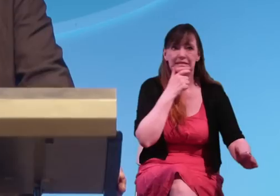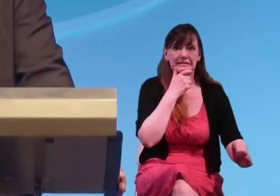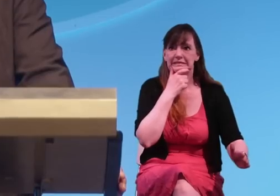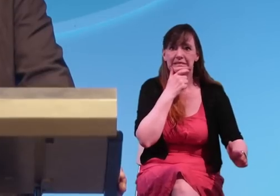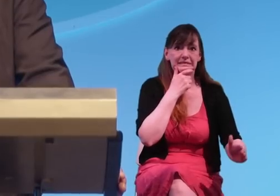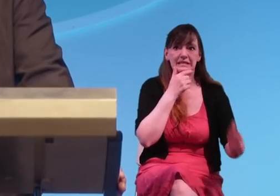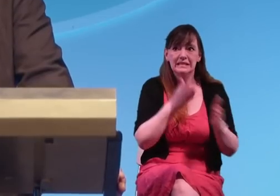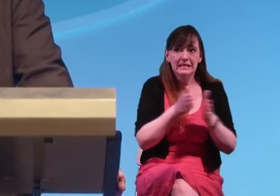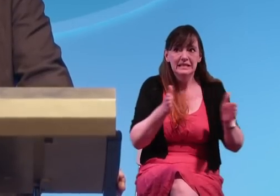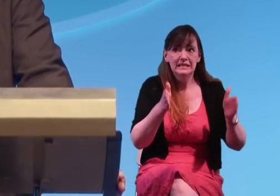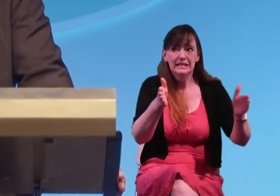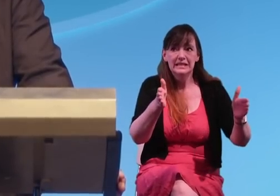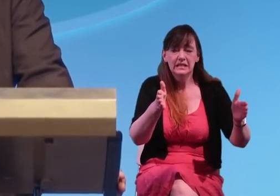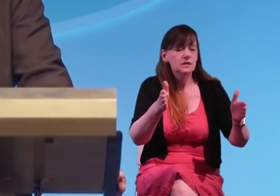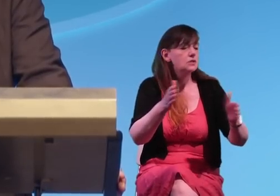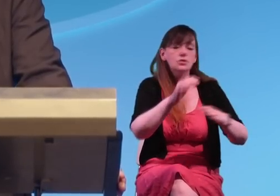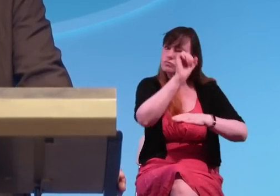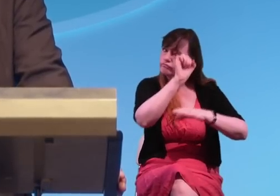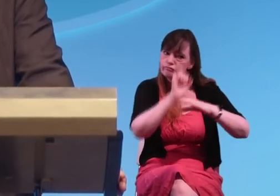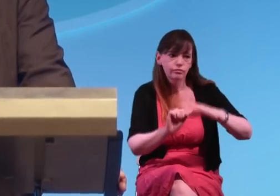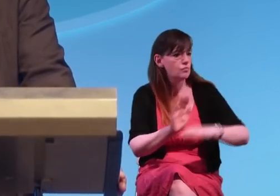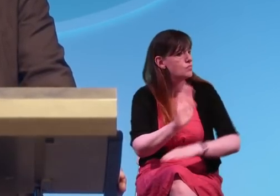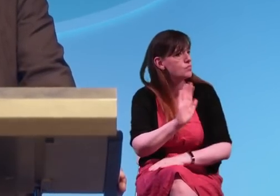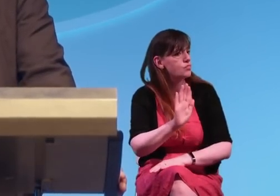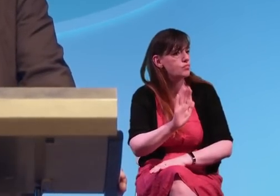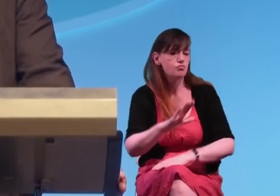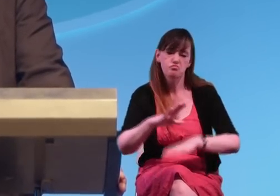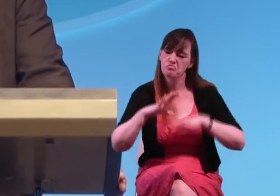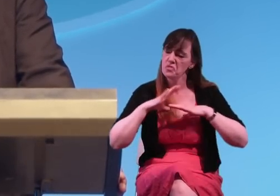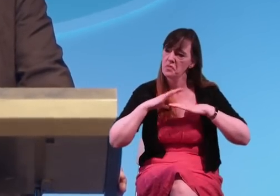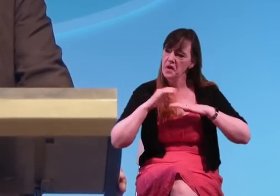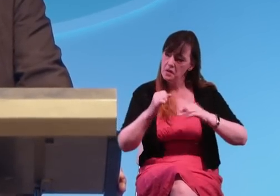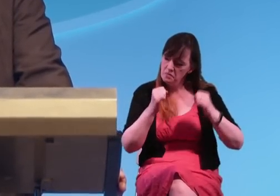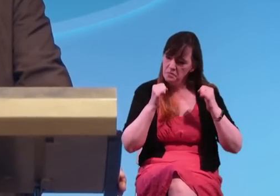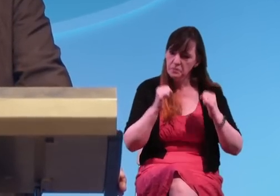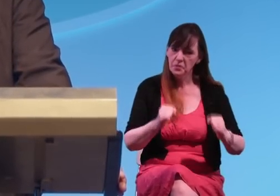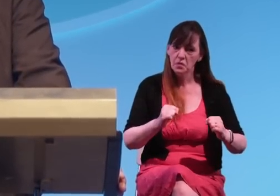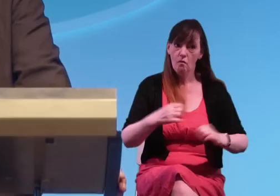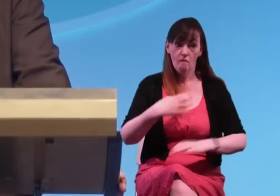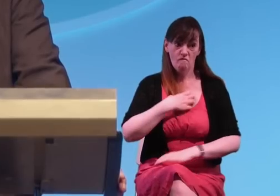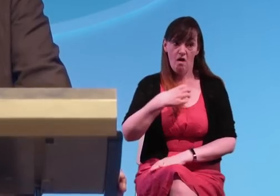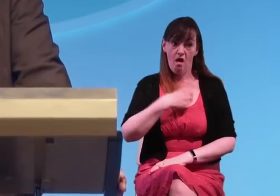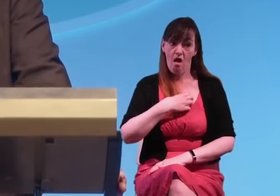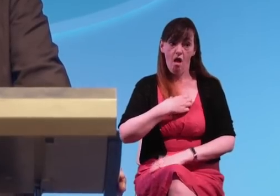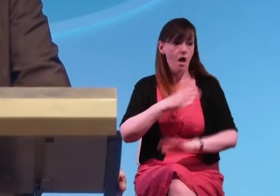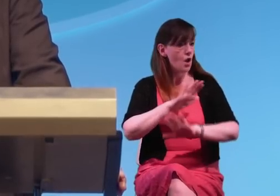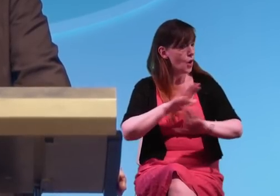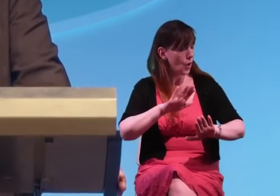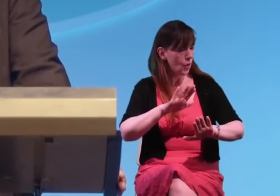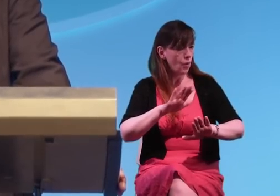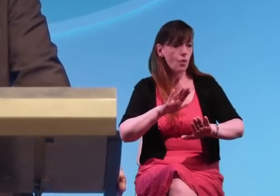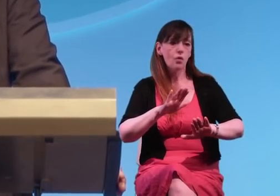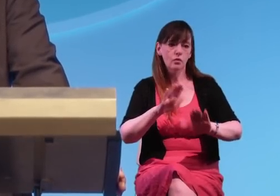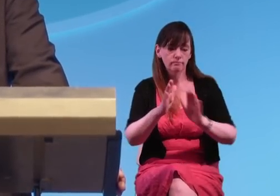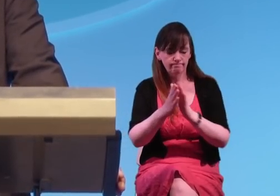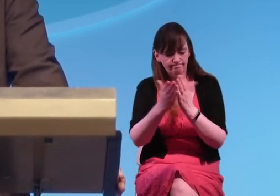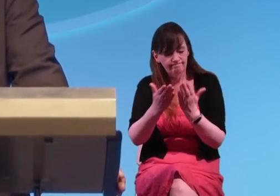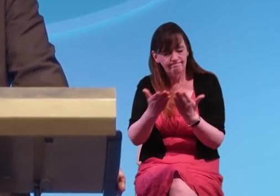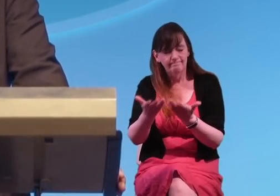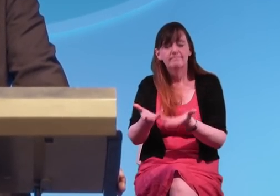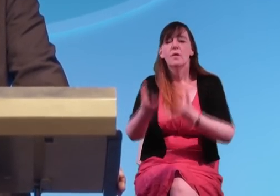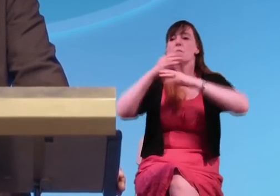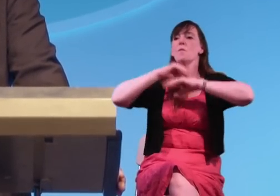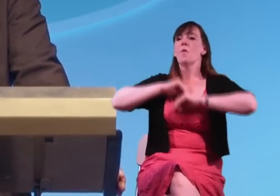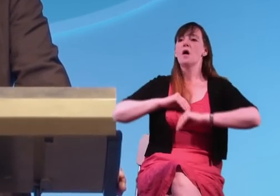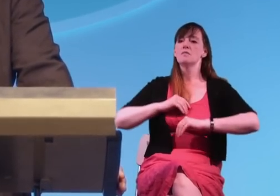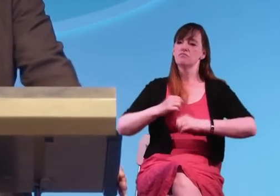may be prepared to stand, not fearfully, but in relationship to the resources that you've been provided